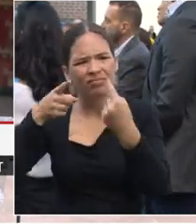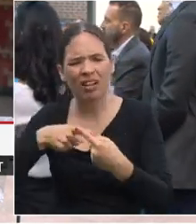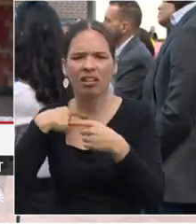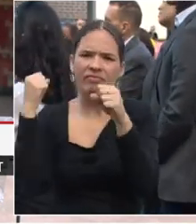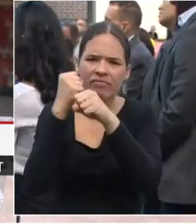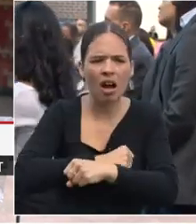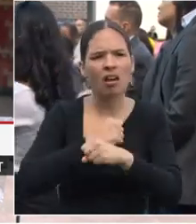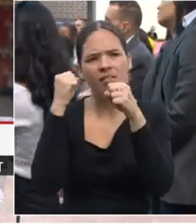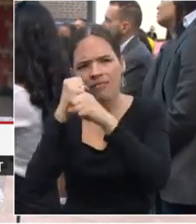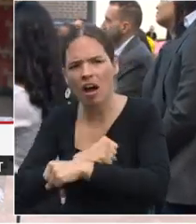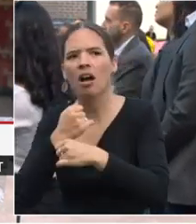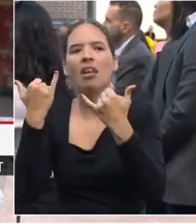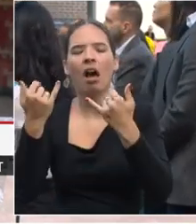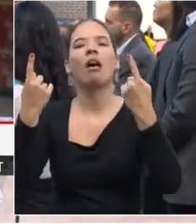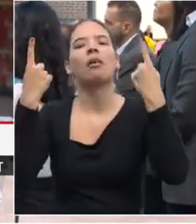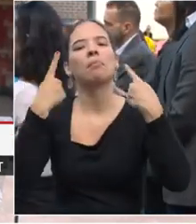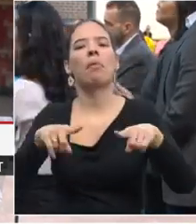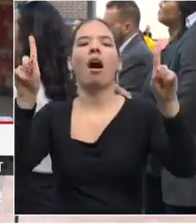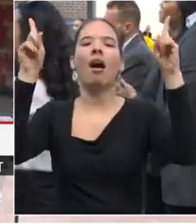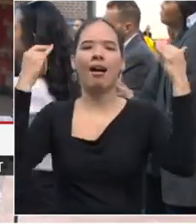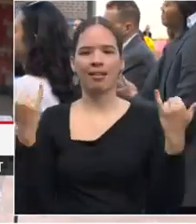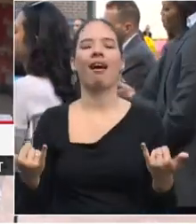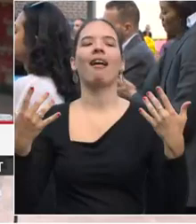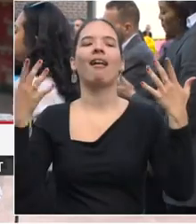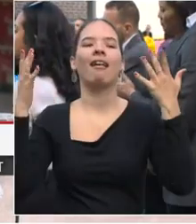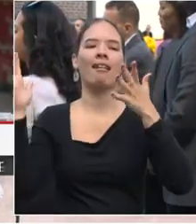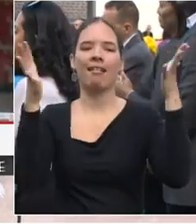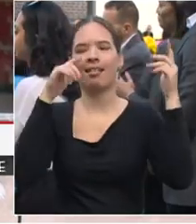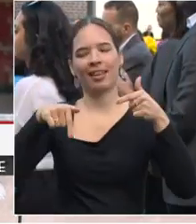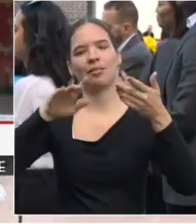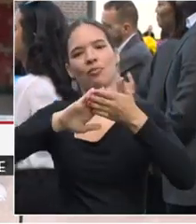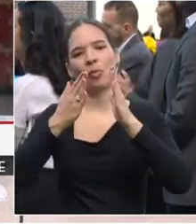So let's give her and the community a round of applause for that.